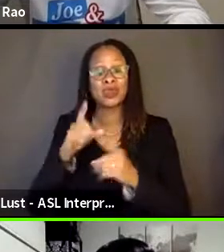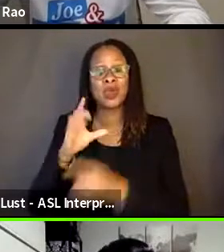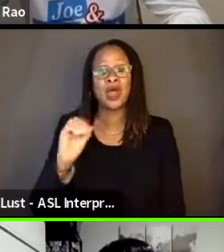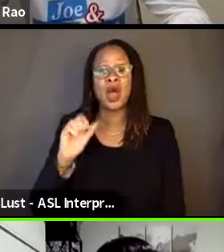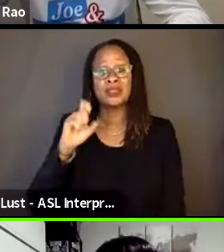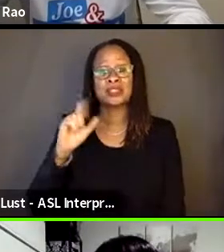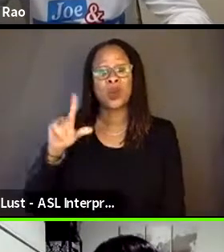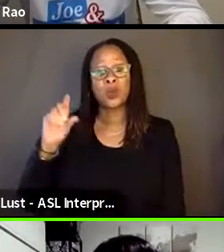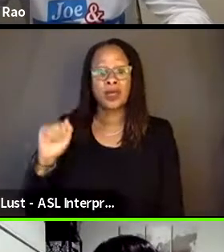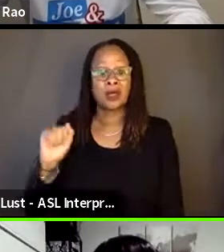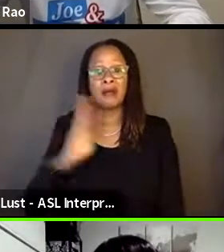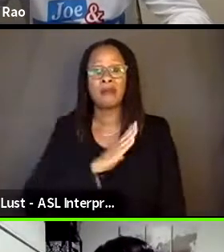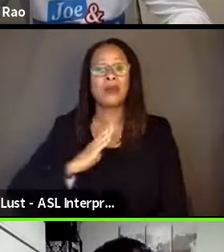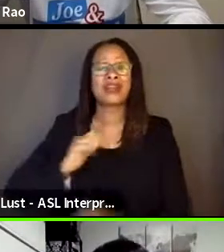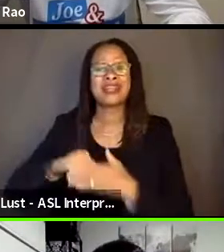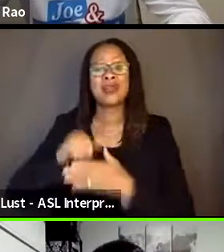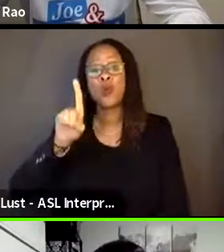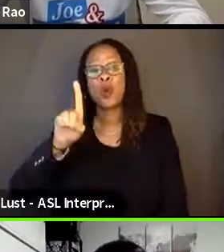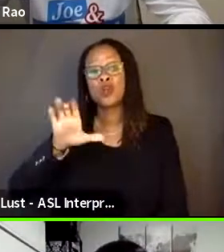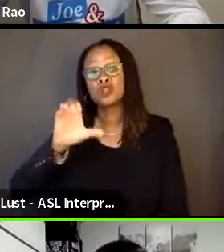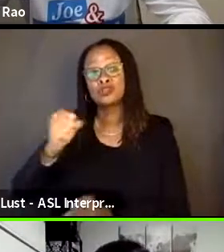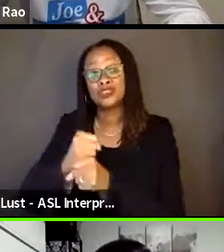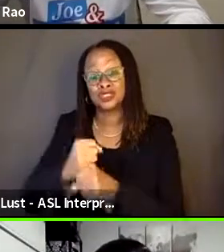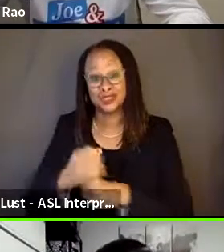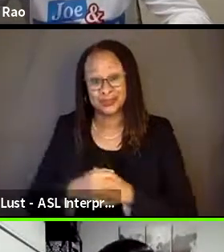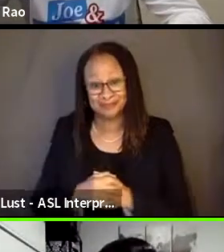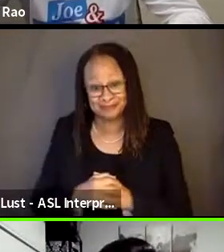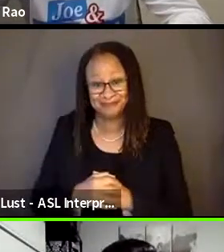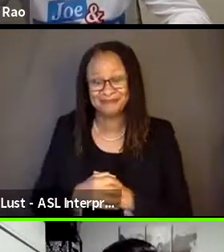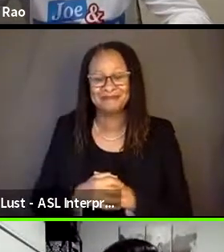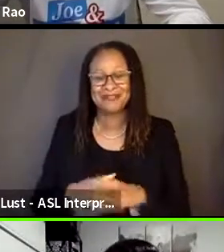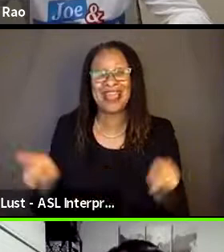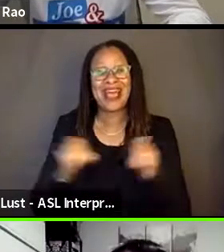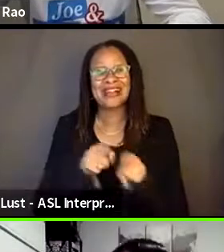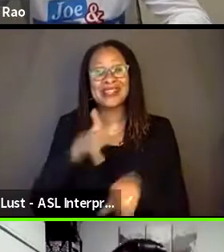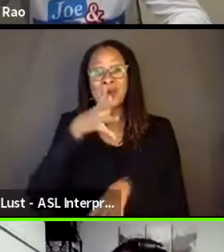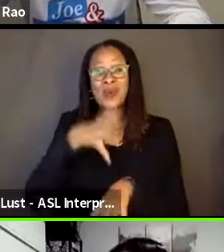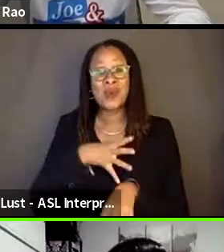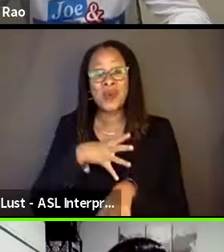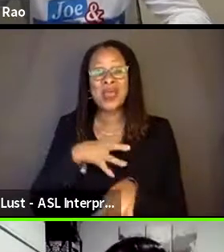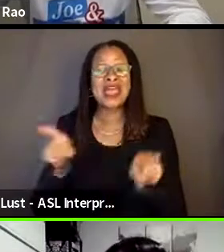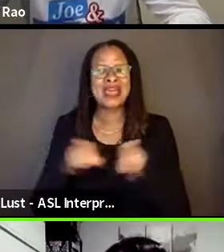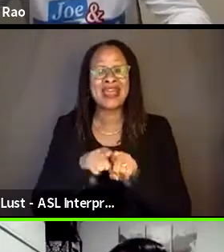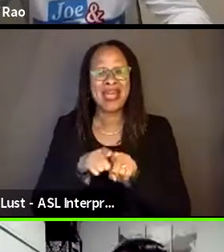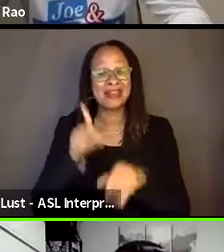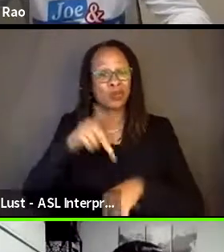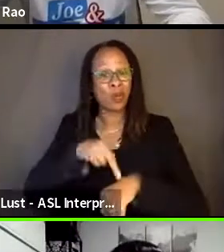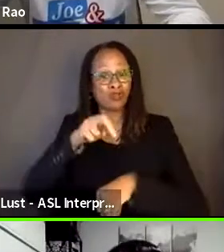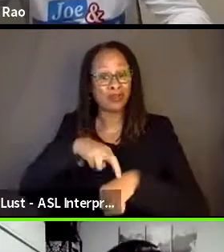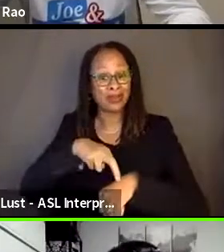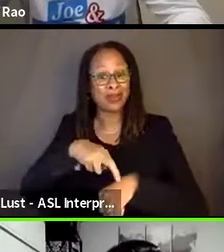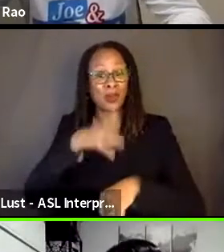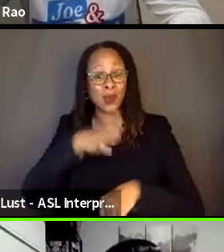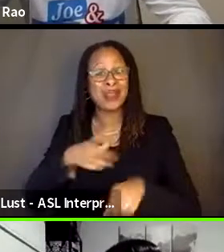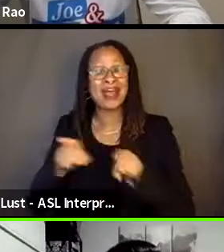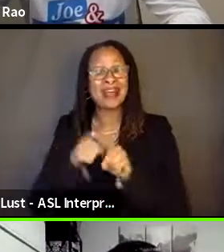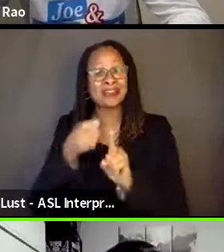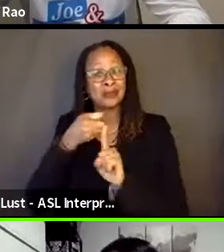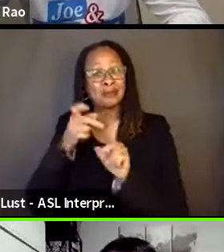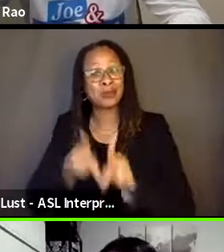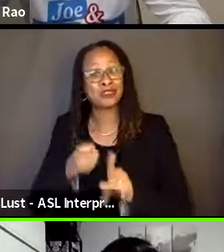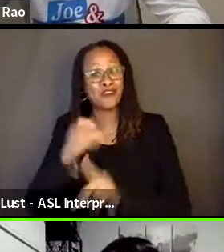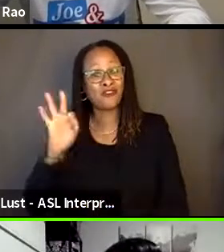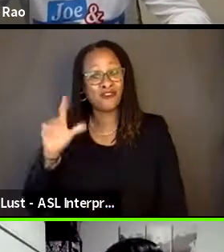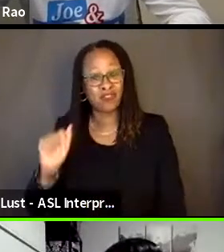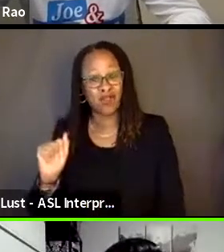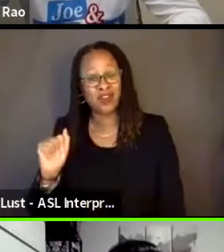Osceola Board in 100 years. So as a woman, as a Puerto Rican, as a Floridian, and